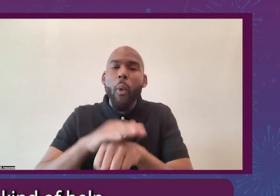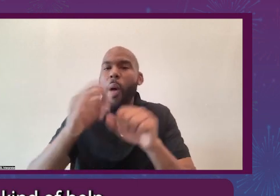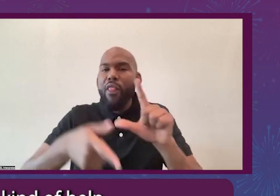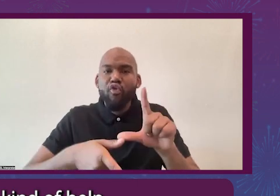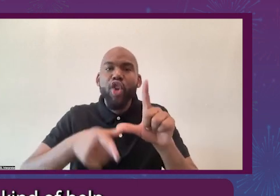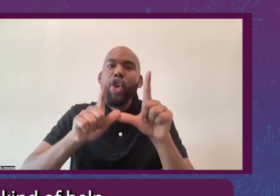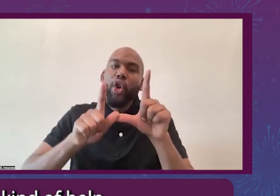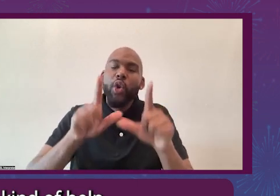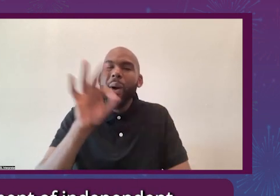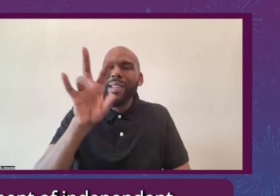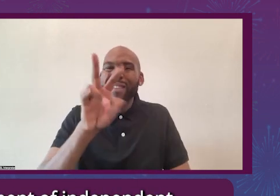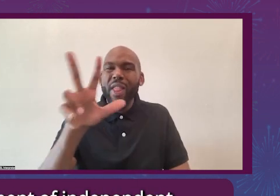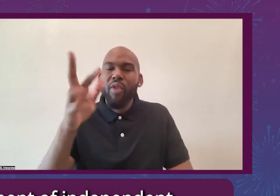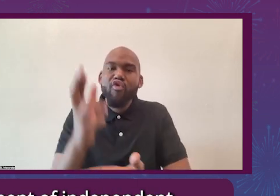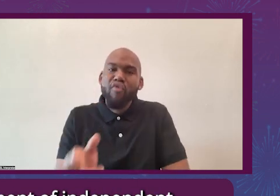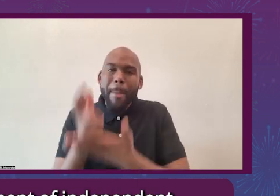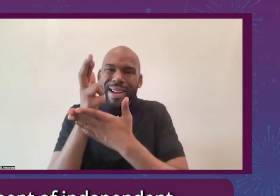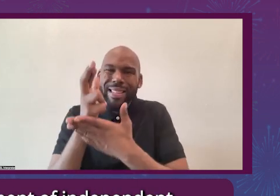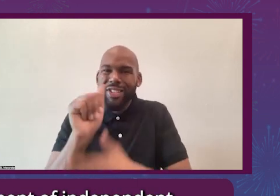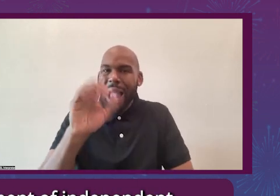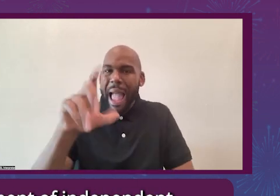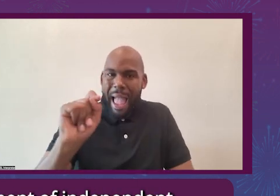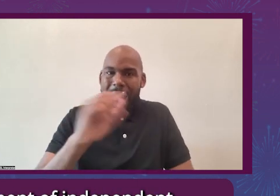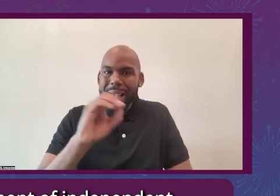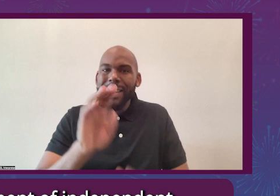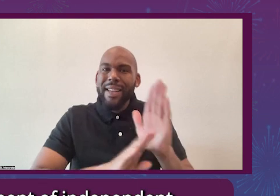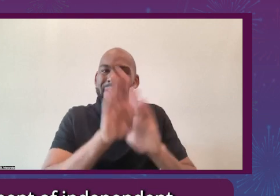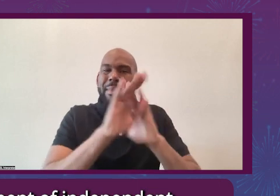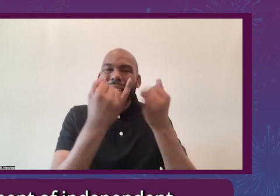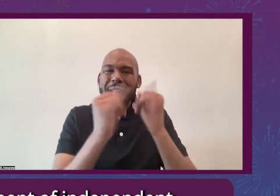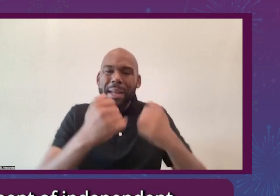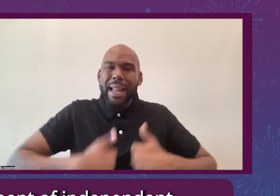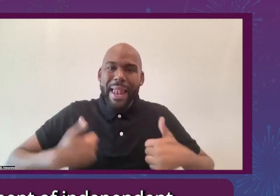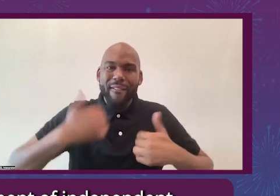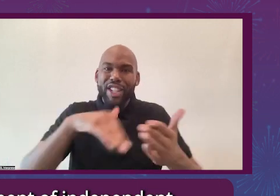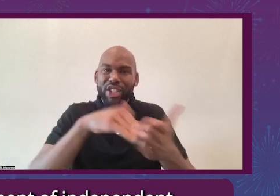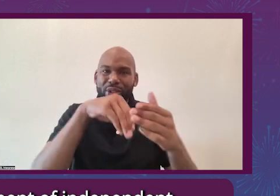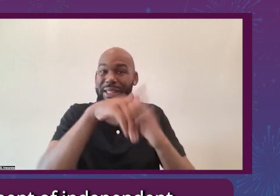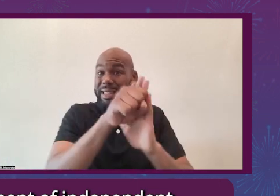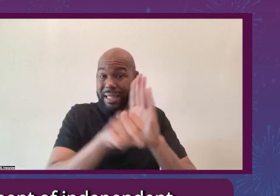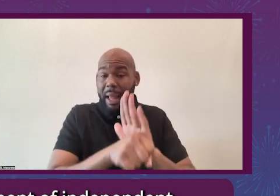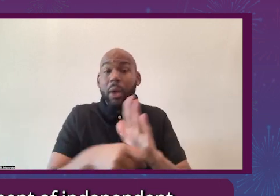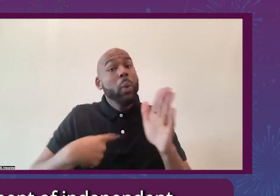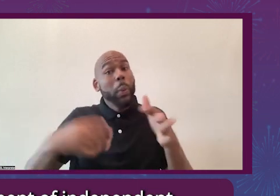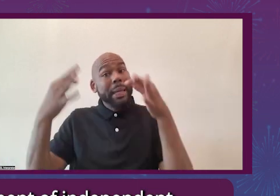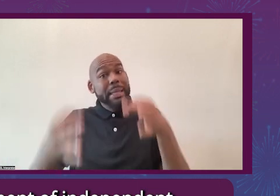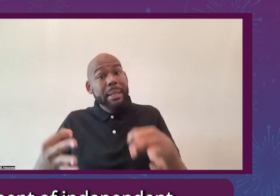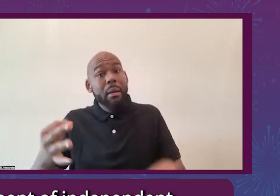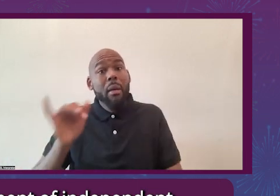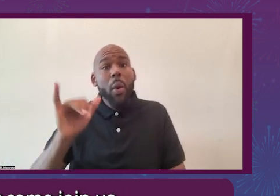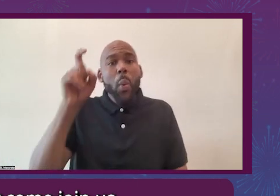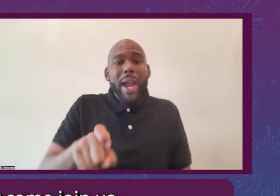on the renewal of the 73 Rehab Act and the development of independent living centers in the state.